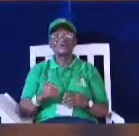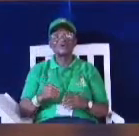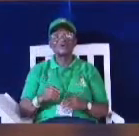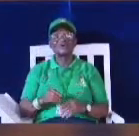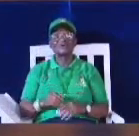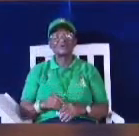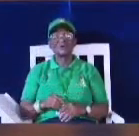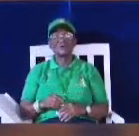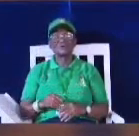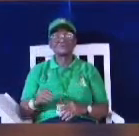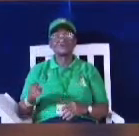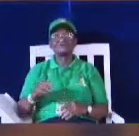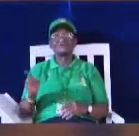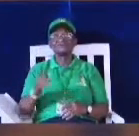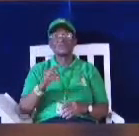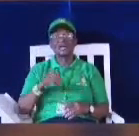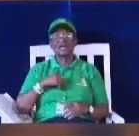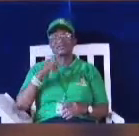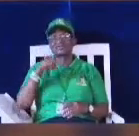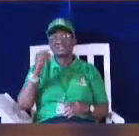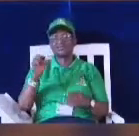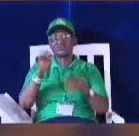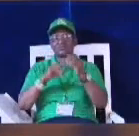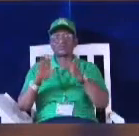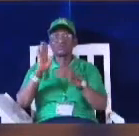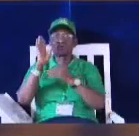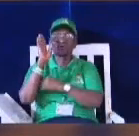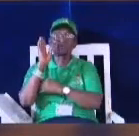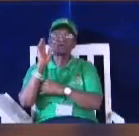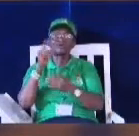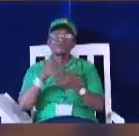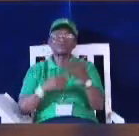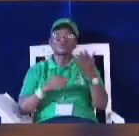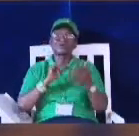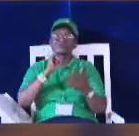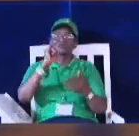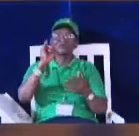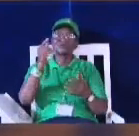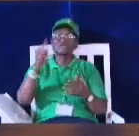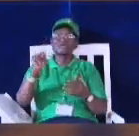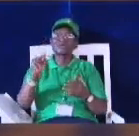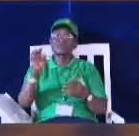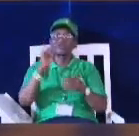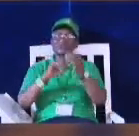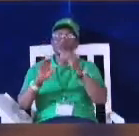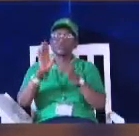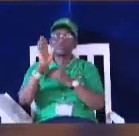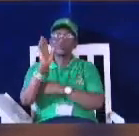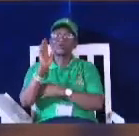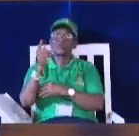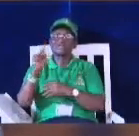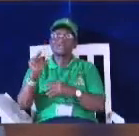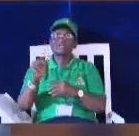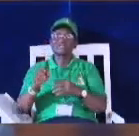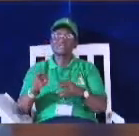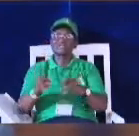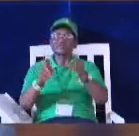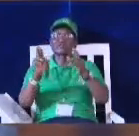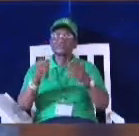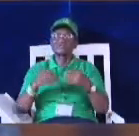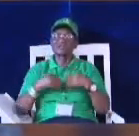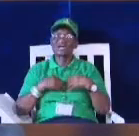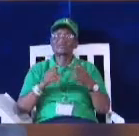again, and said, "Oh God, what is the oh God now? The growth has disappeared."